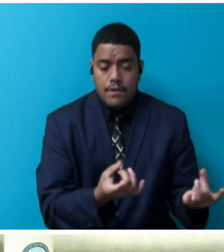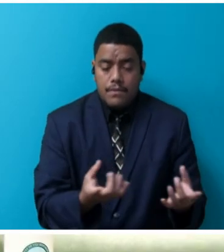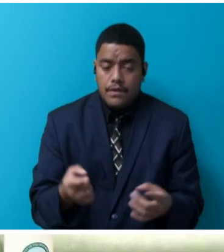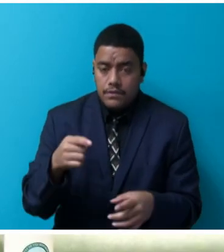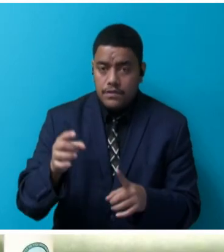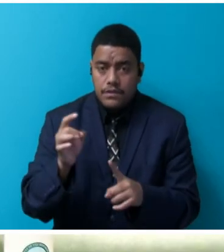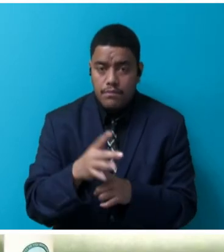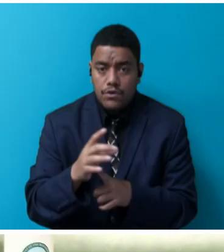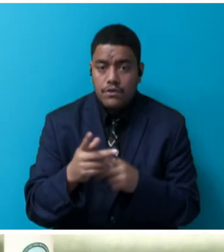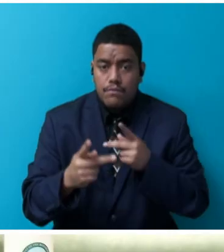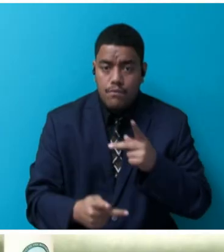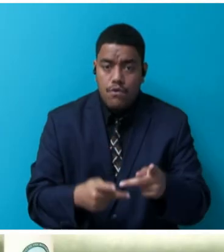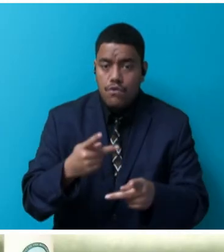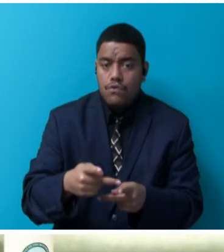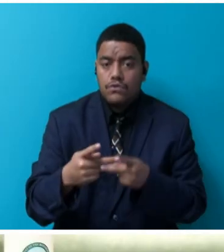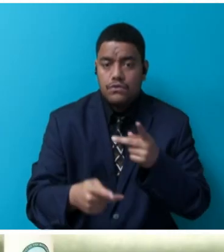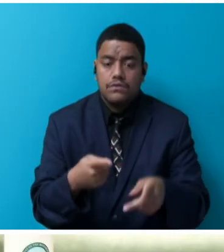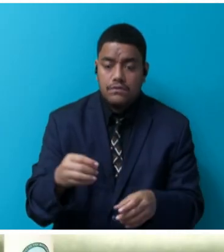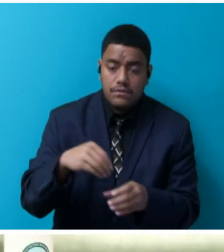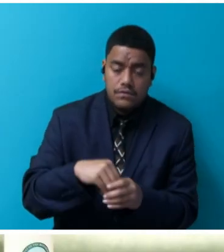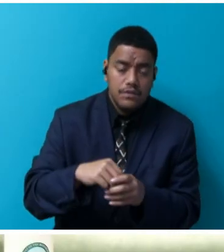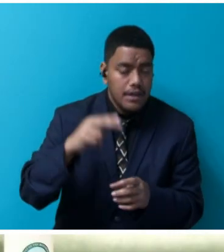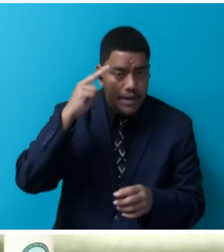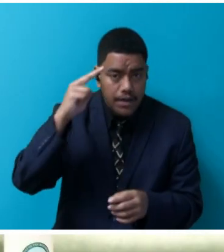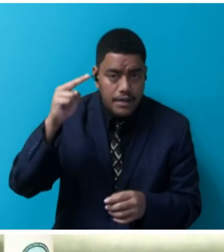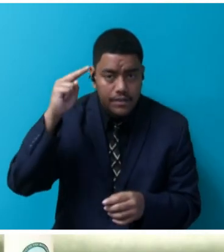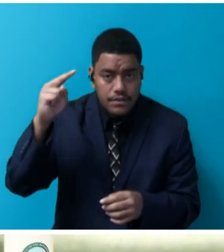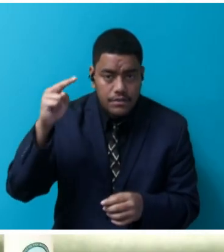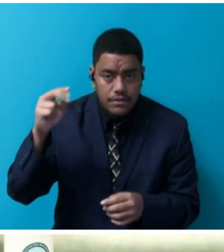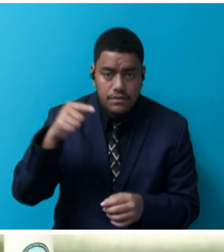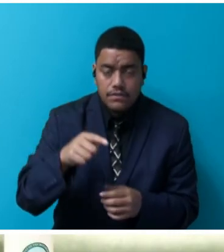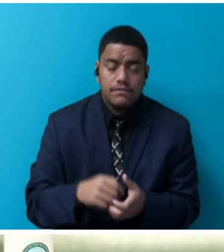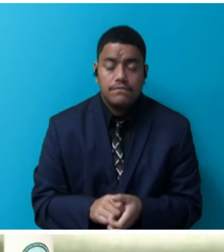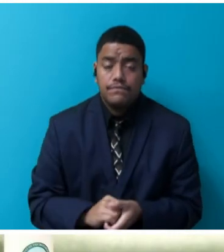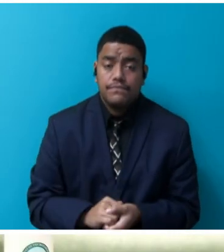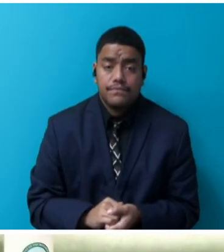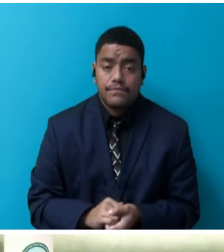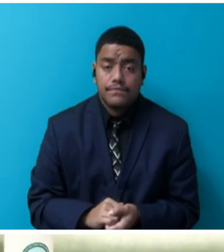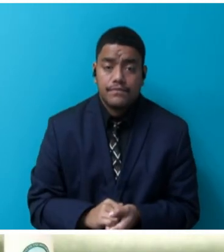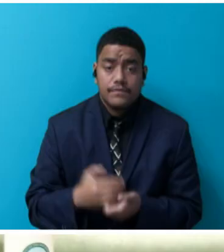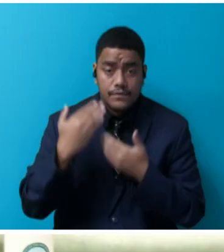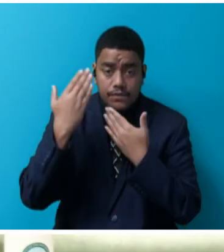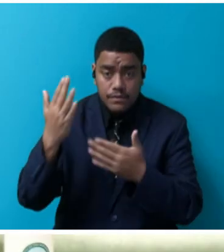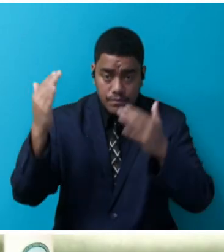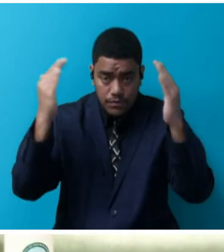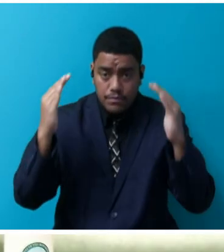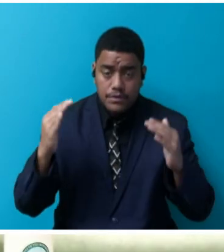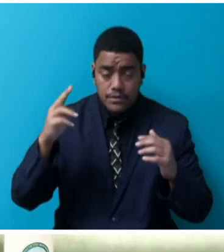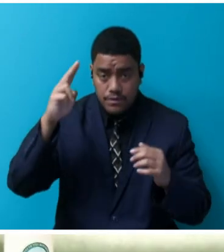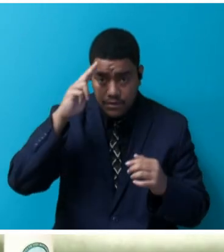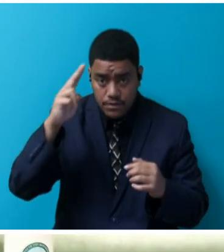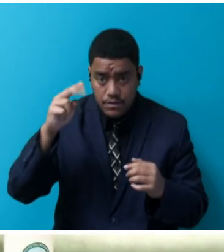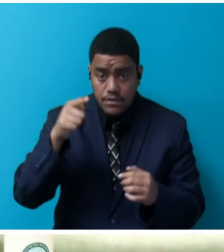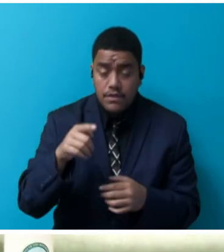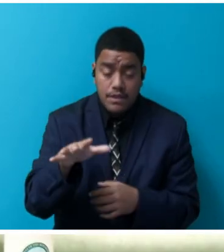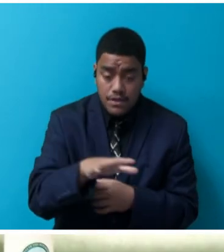important process, which will include national comprehensive consultations. Honorable Speaker, sir, the areas that are